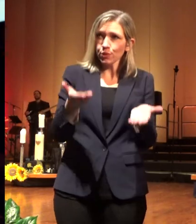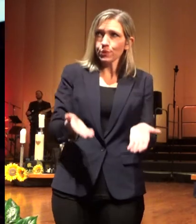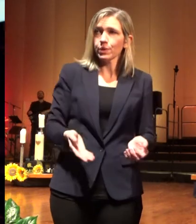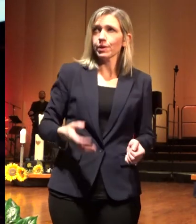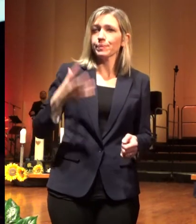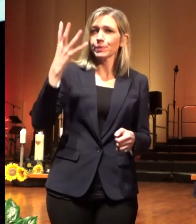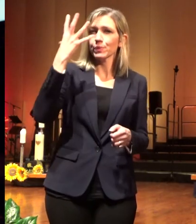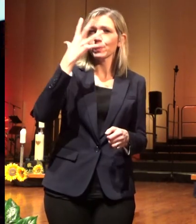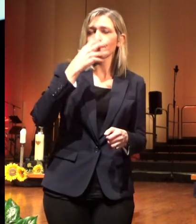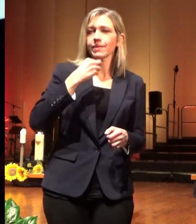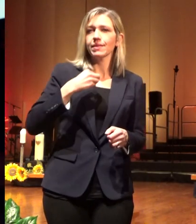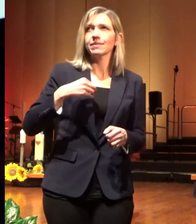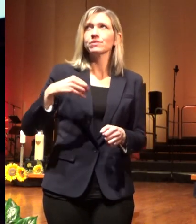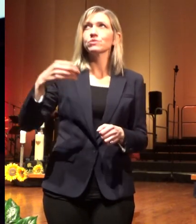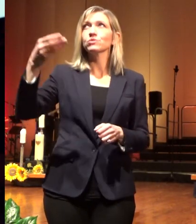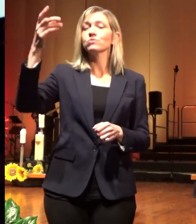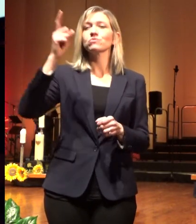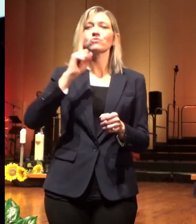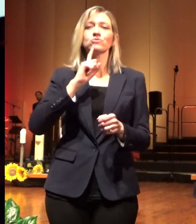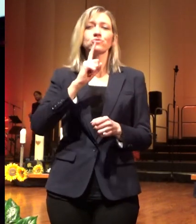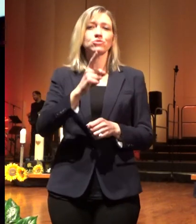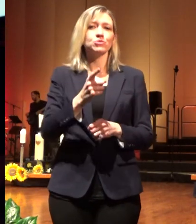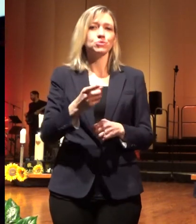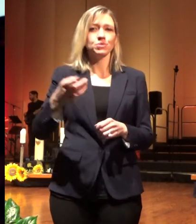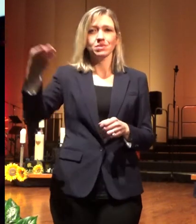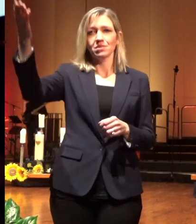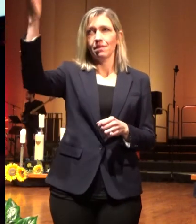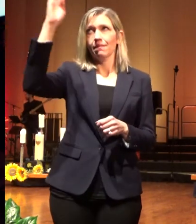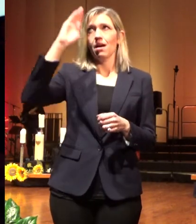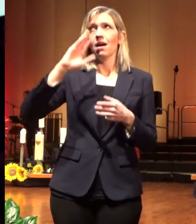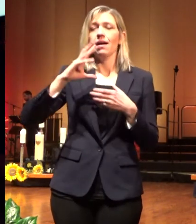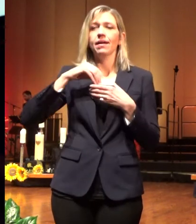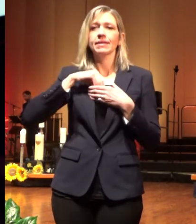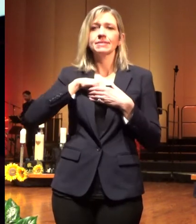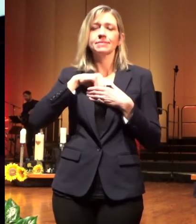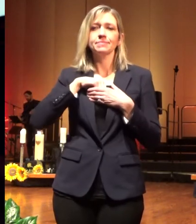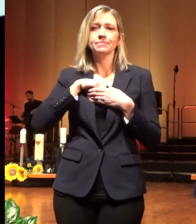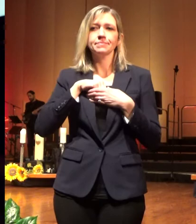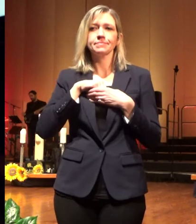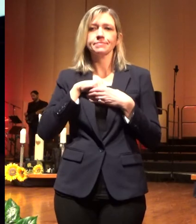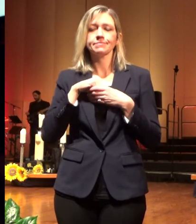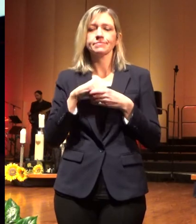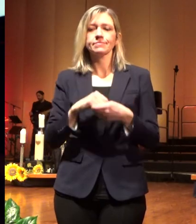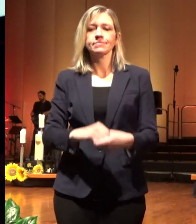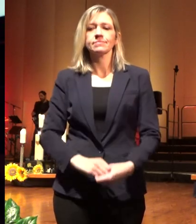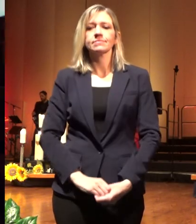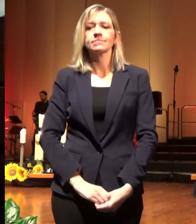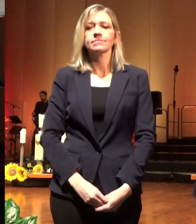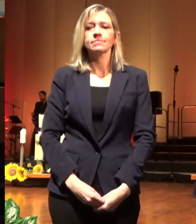You are beautiful, true and divine.